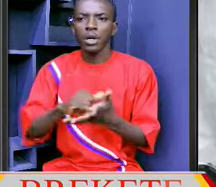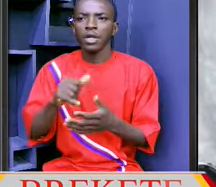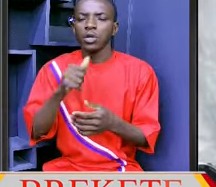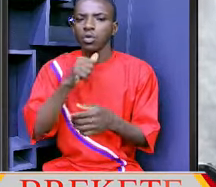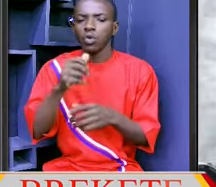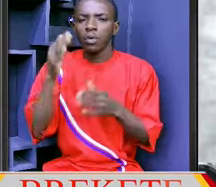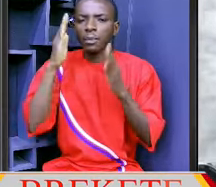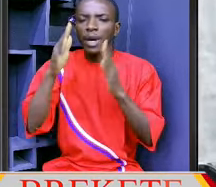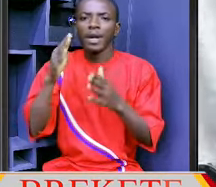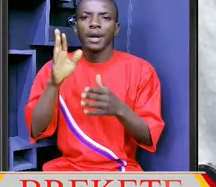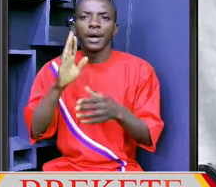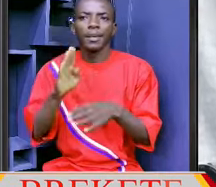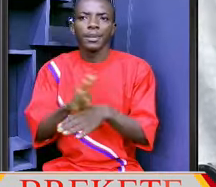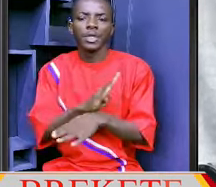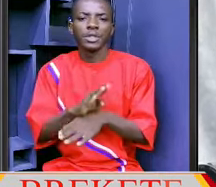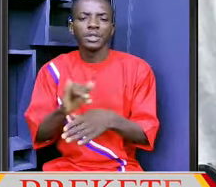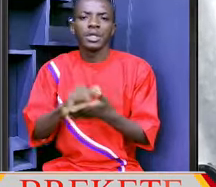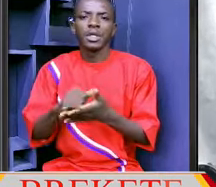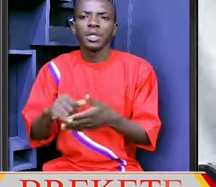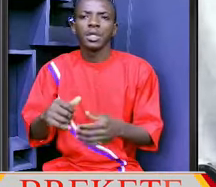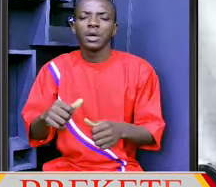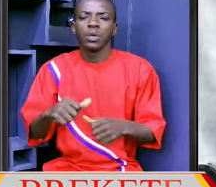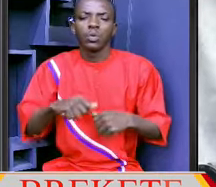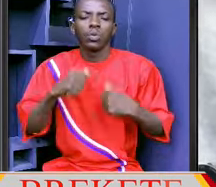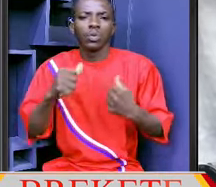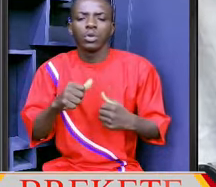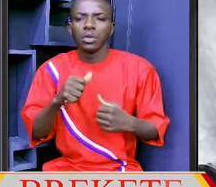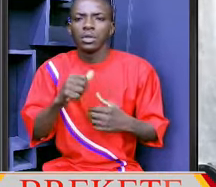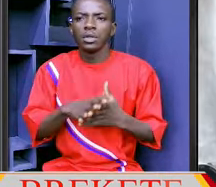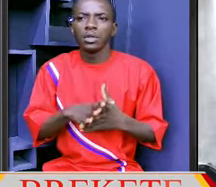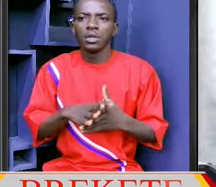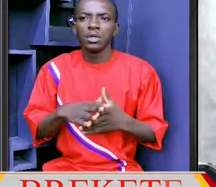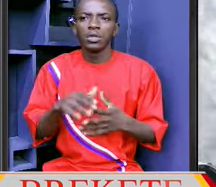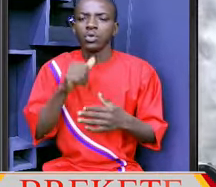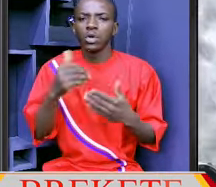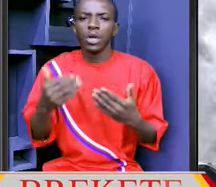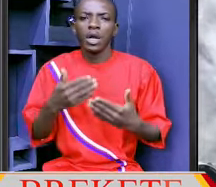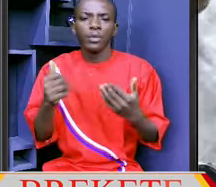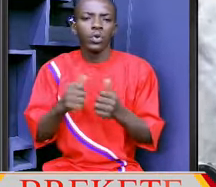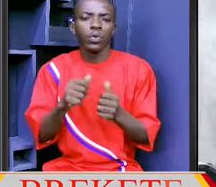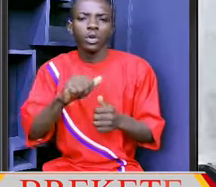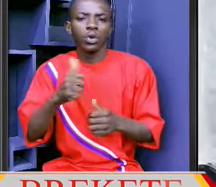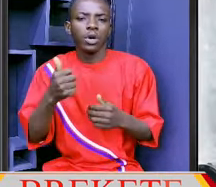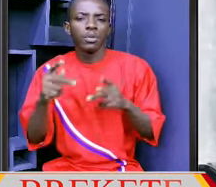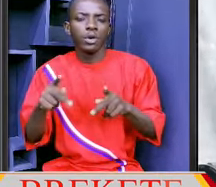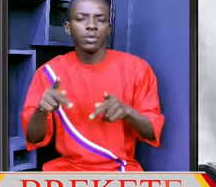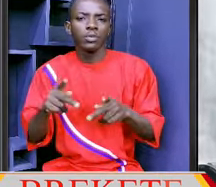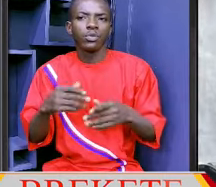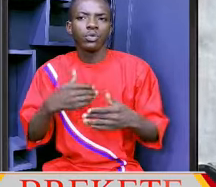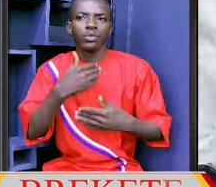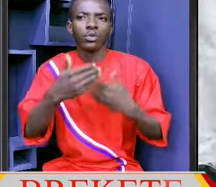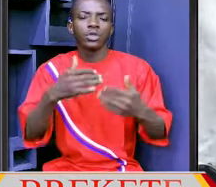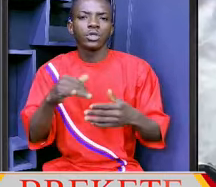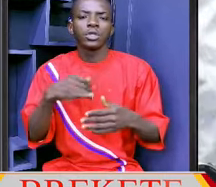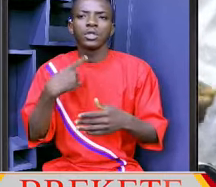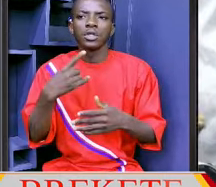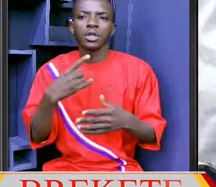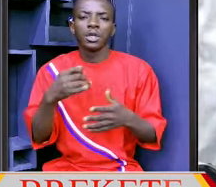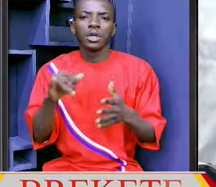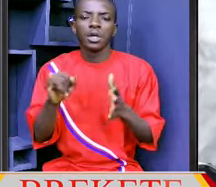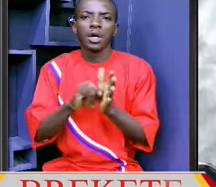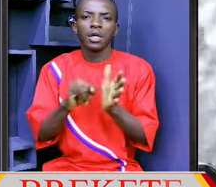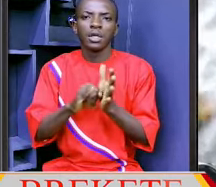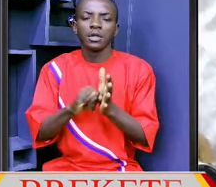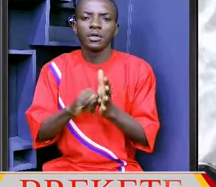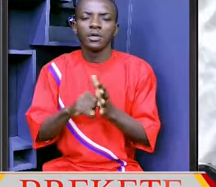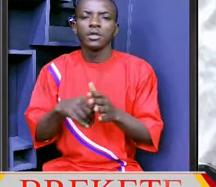they mind her business. Way too they poke nose. Way no they happy with other people progress. If I tell you, say, make you identify that